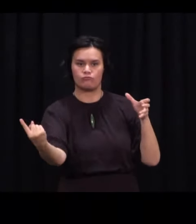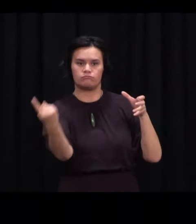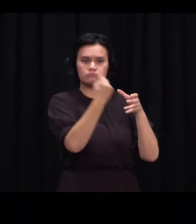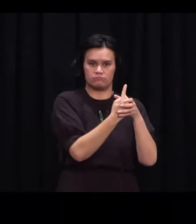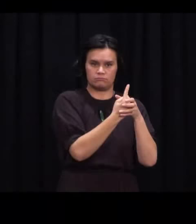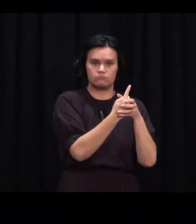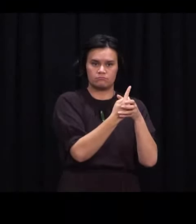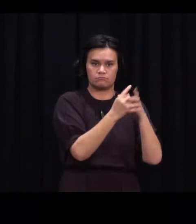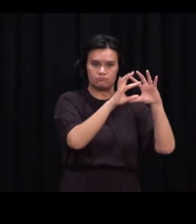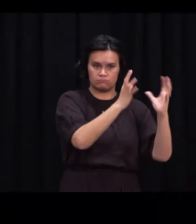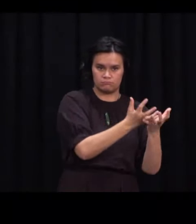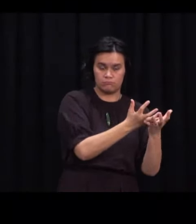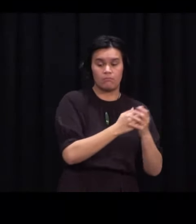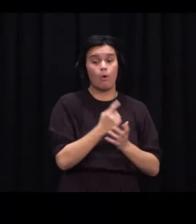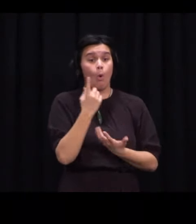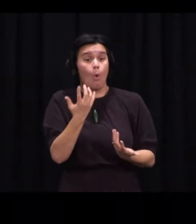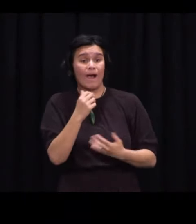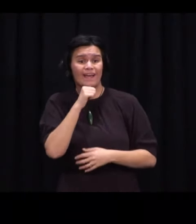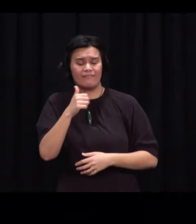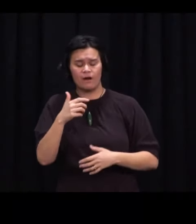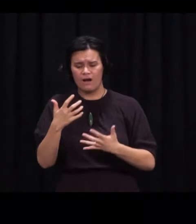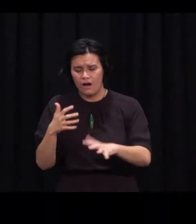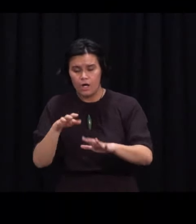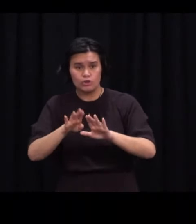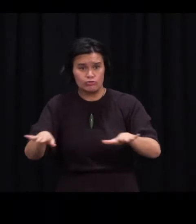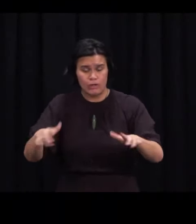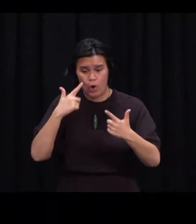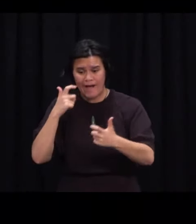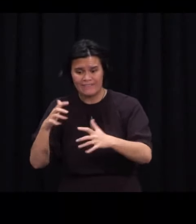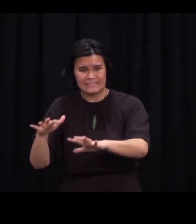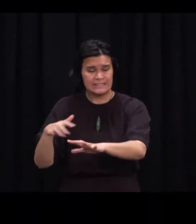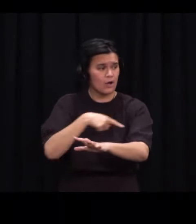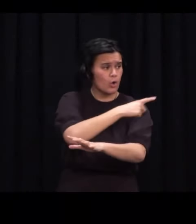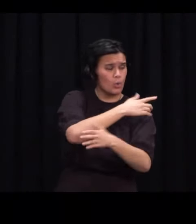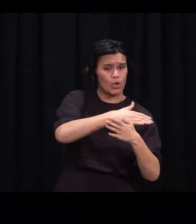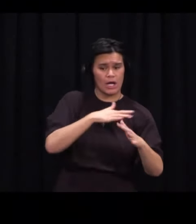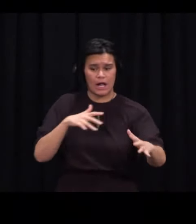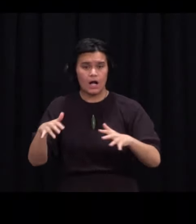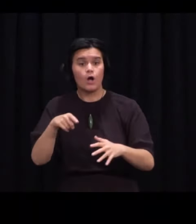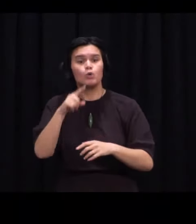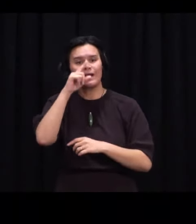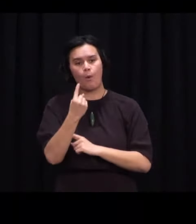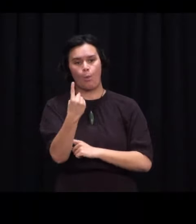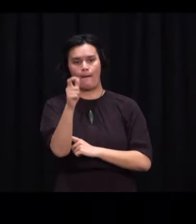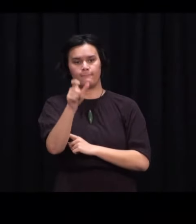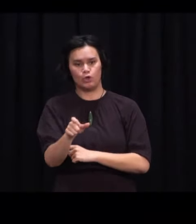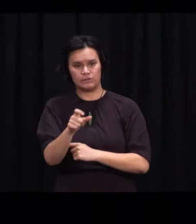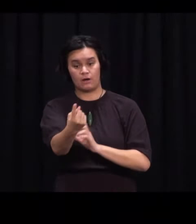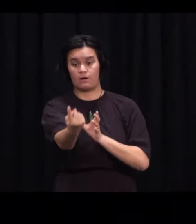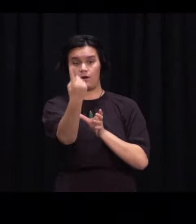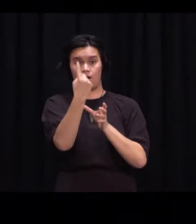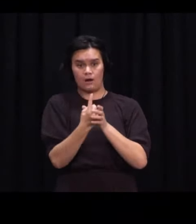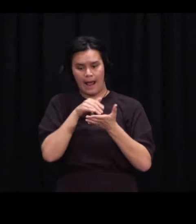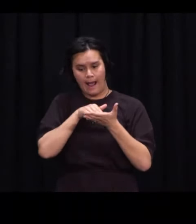member or carer to help. But please, these are very tightly controlled